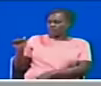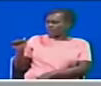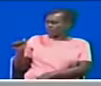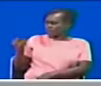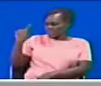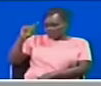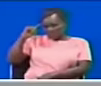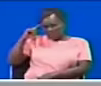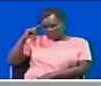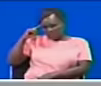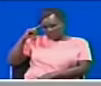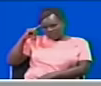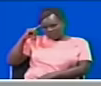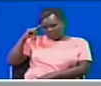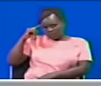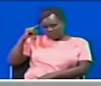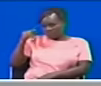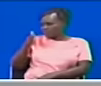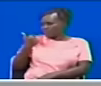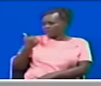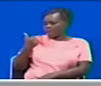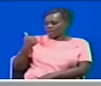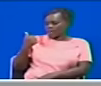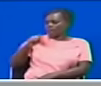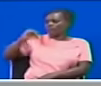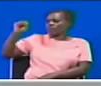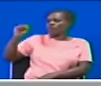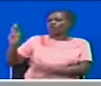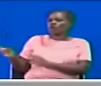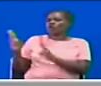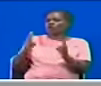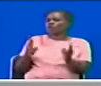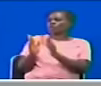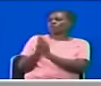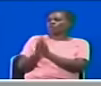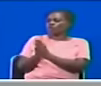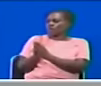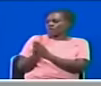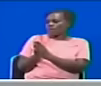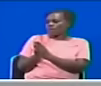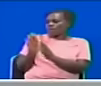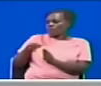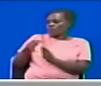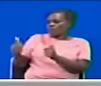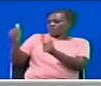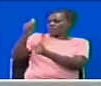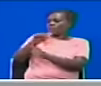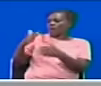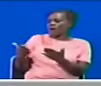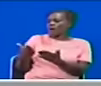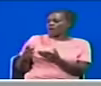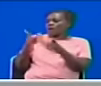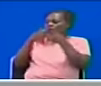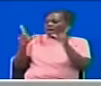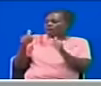they think, you know, our elective politics will be better. Yes. And you get the usual stereotypes. But so how do women rise above that? What is that language they